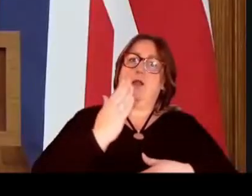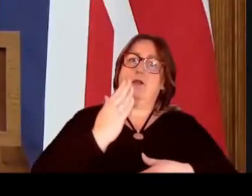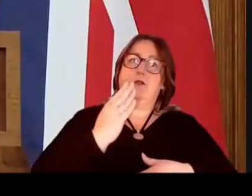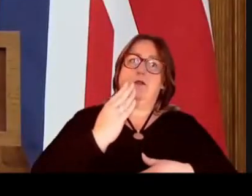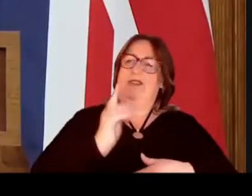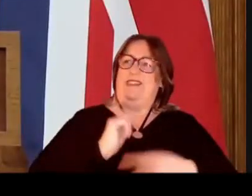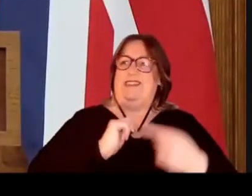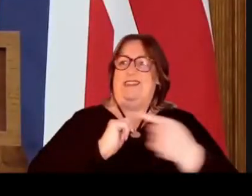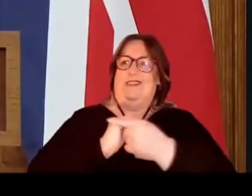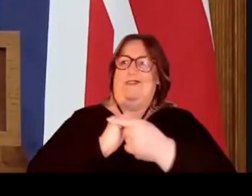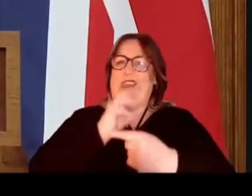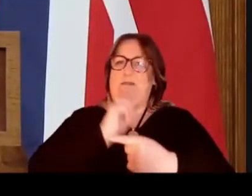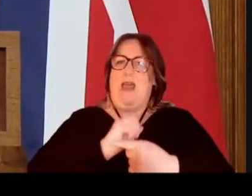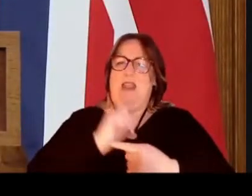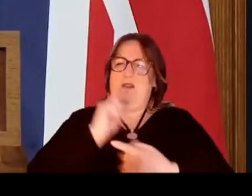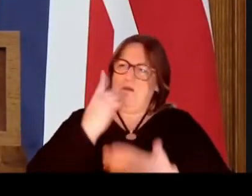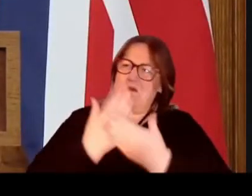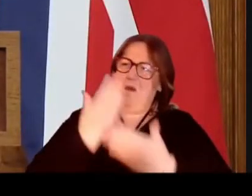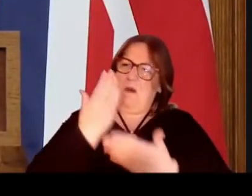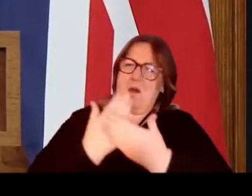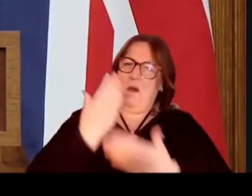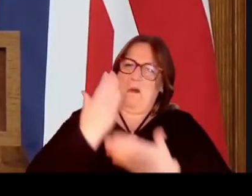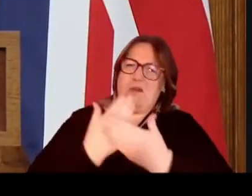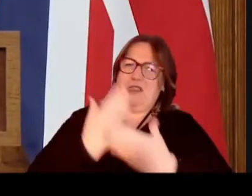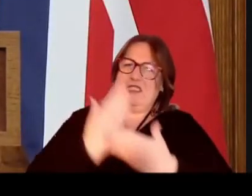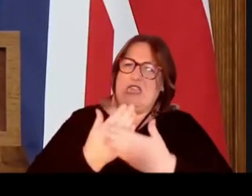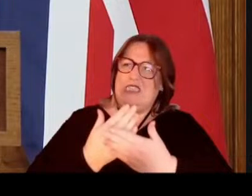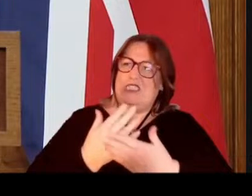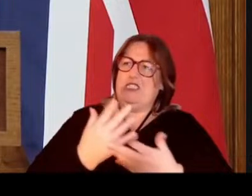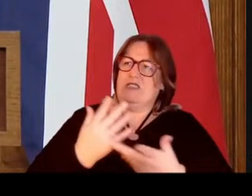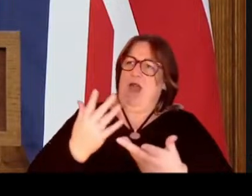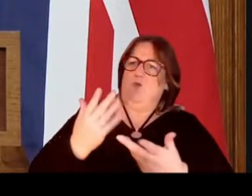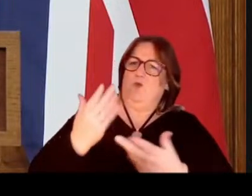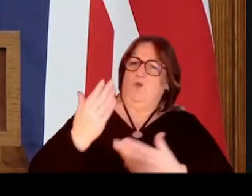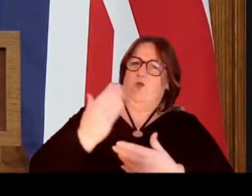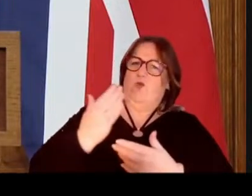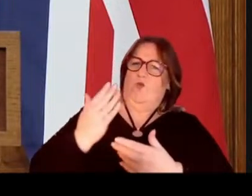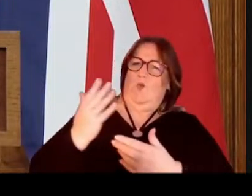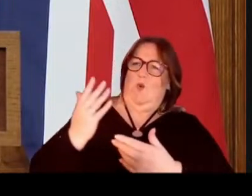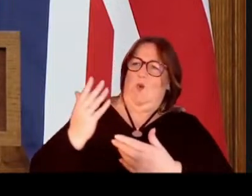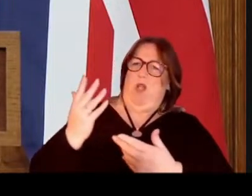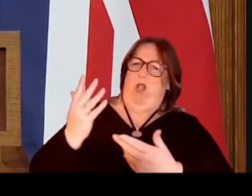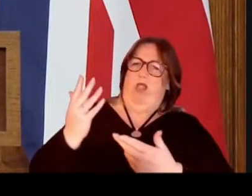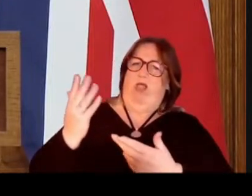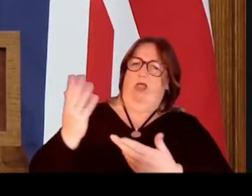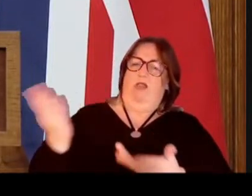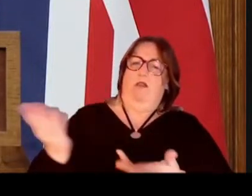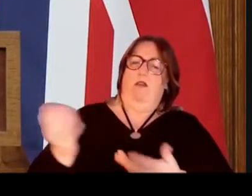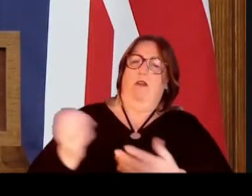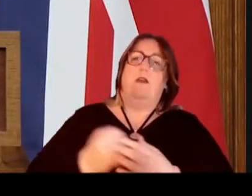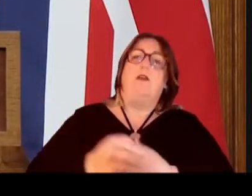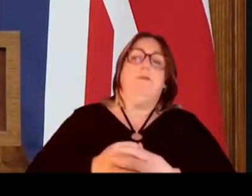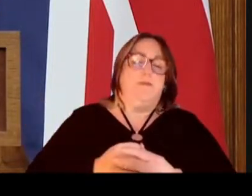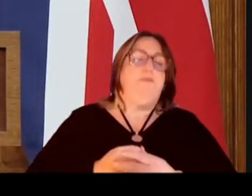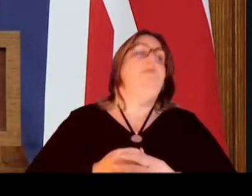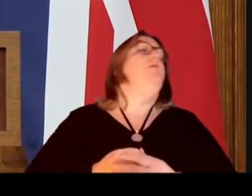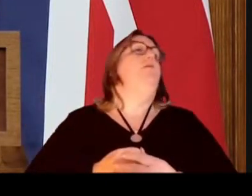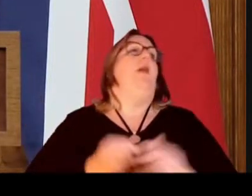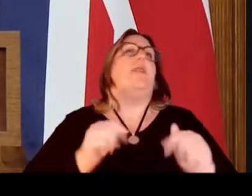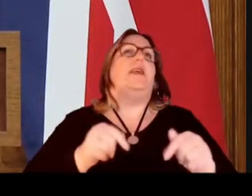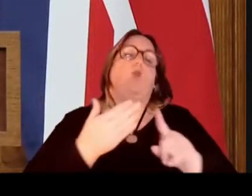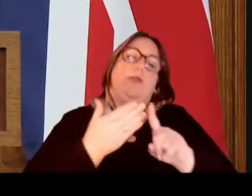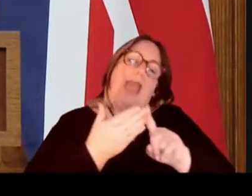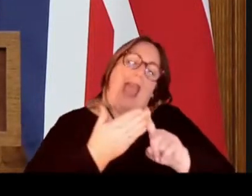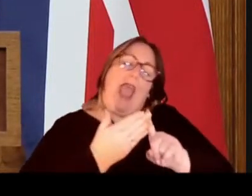Well, thank you for raising that, because I think this is a really central issue, because, as I say, this is extreme violence, clearly intended to terrorise. So did you